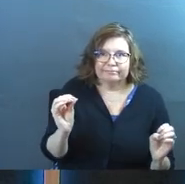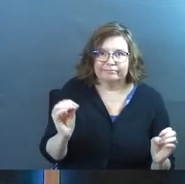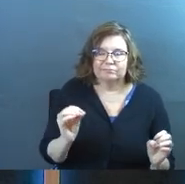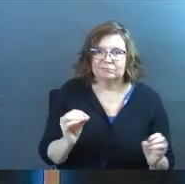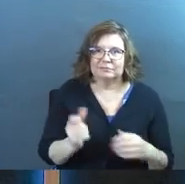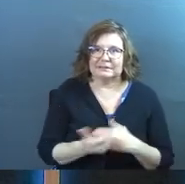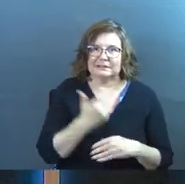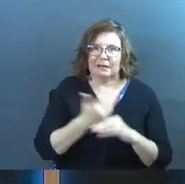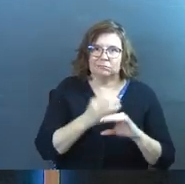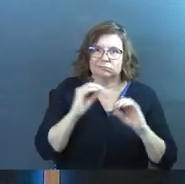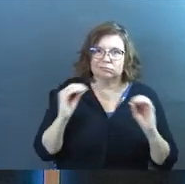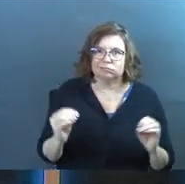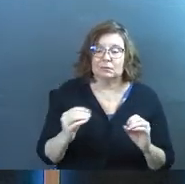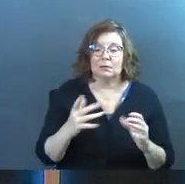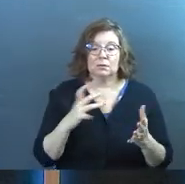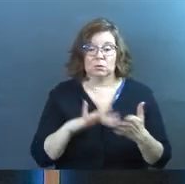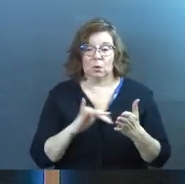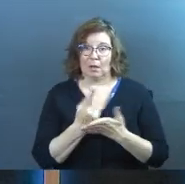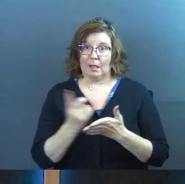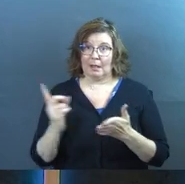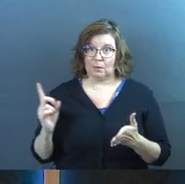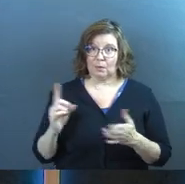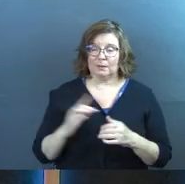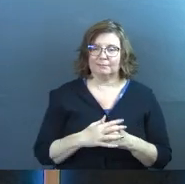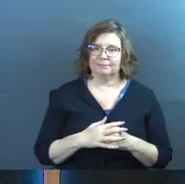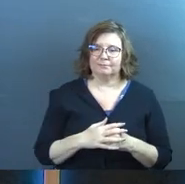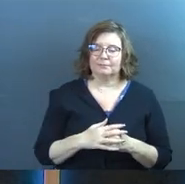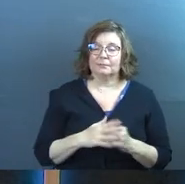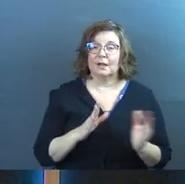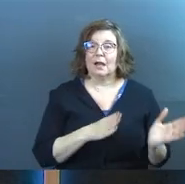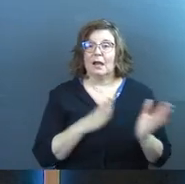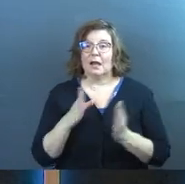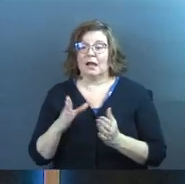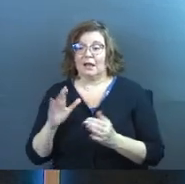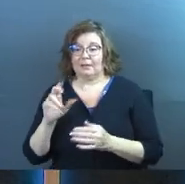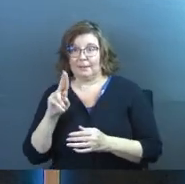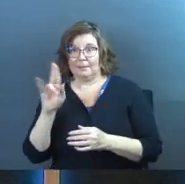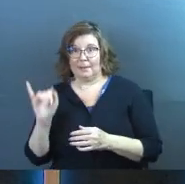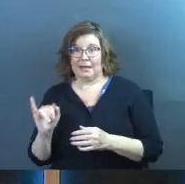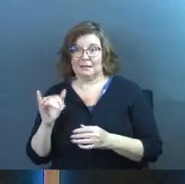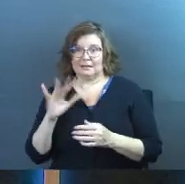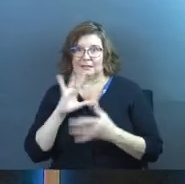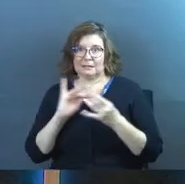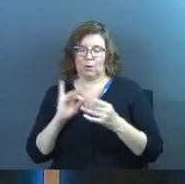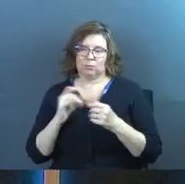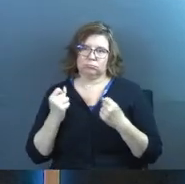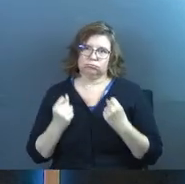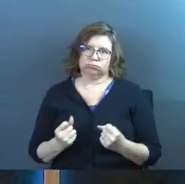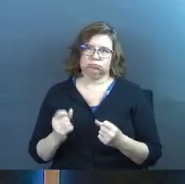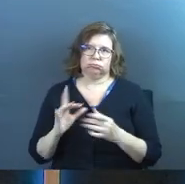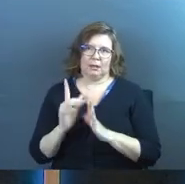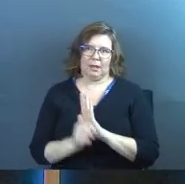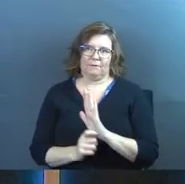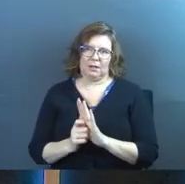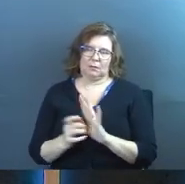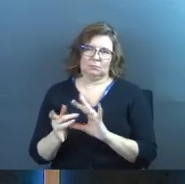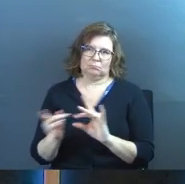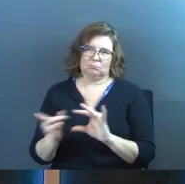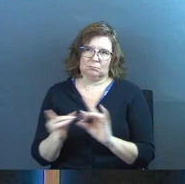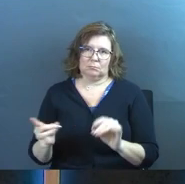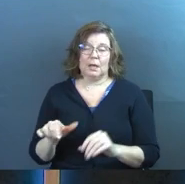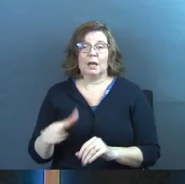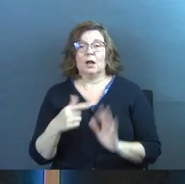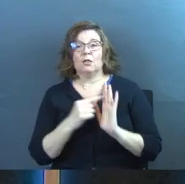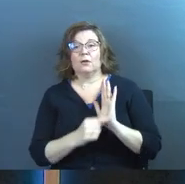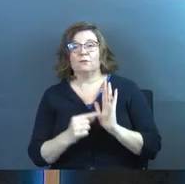So that was last week, and then Benny spoke so powerfully in that video. Let me give you another verse that comes out of